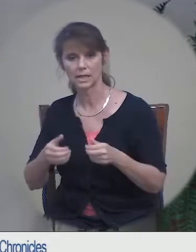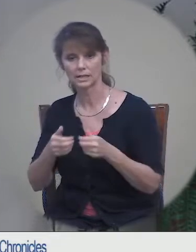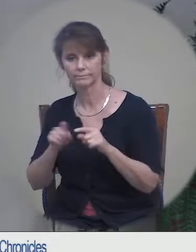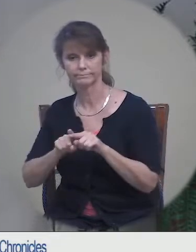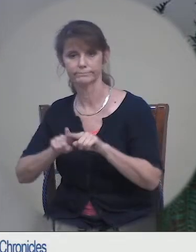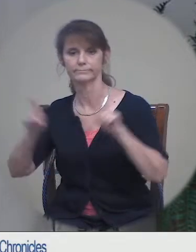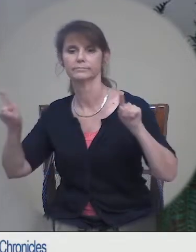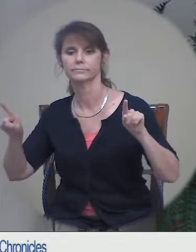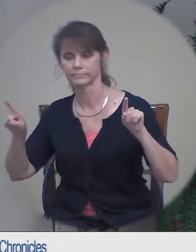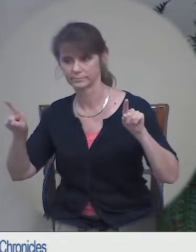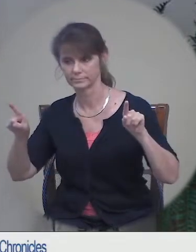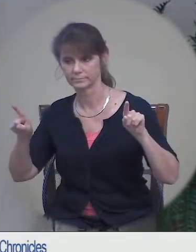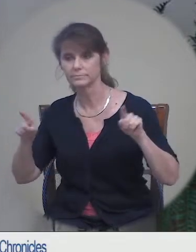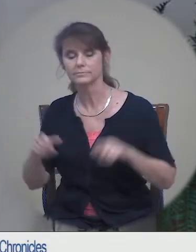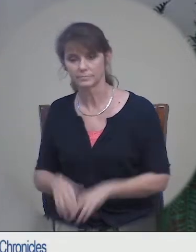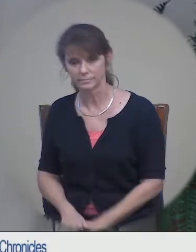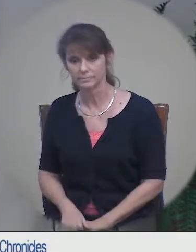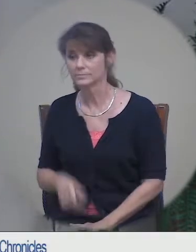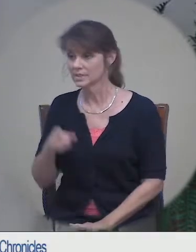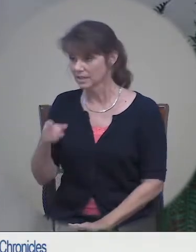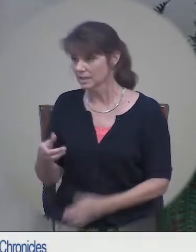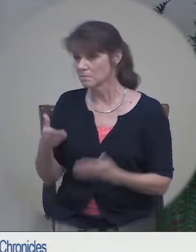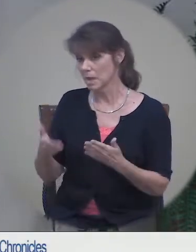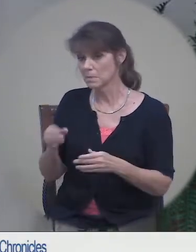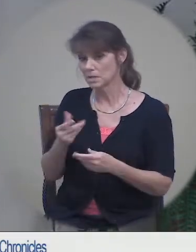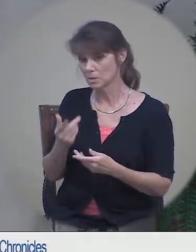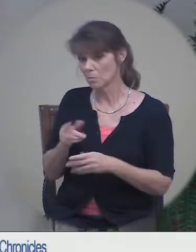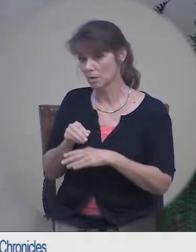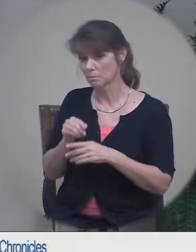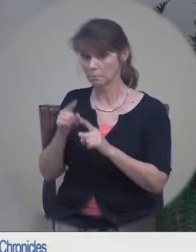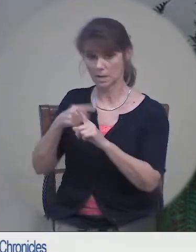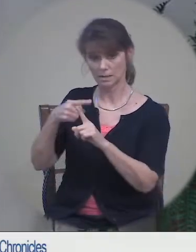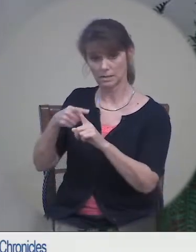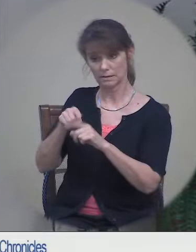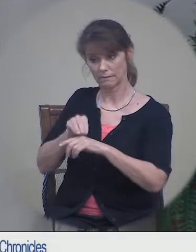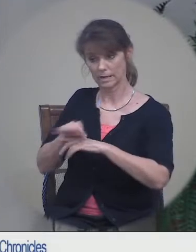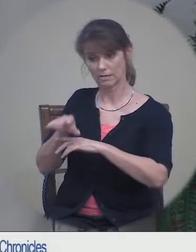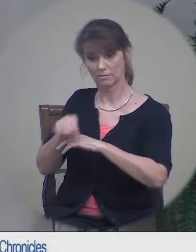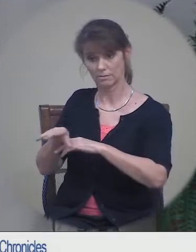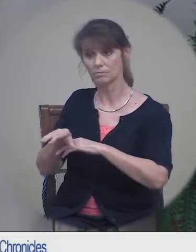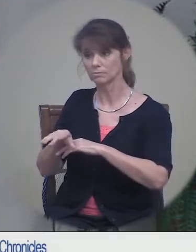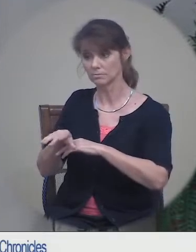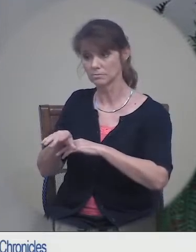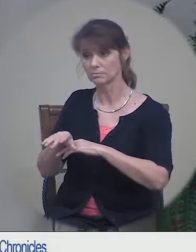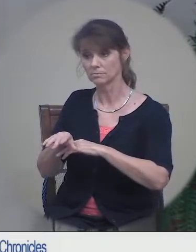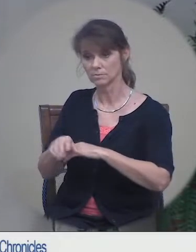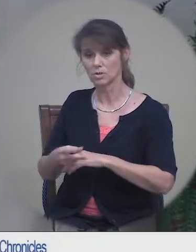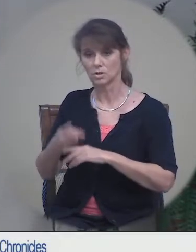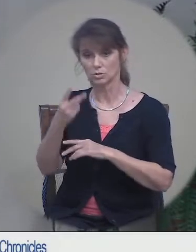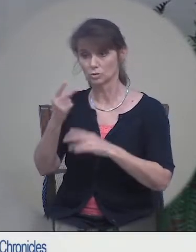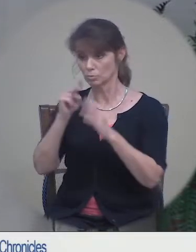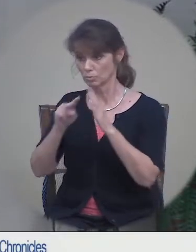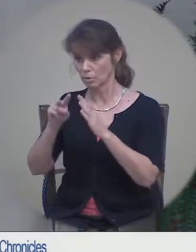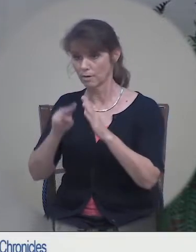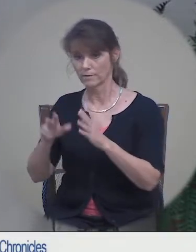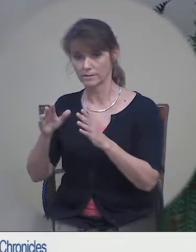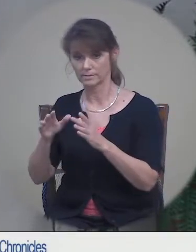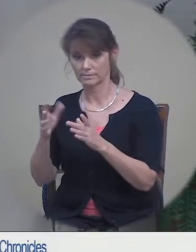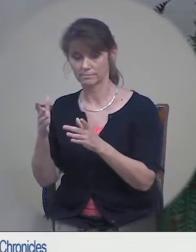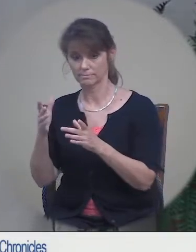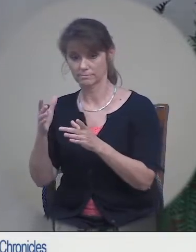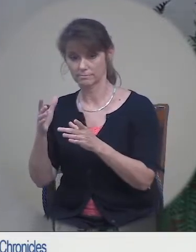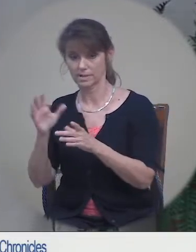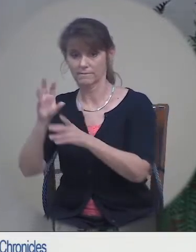counselors. Because the fact of the matter is when we look at Hezekiah's reign, two different prophets were involved in his reign. If you